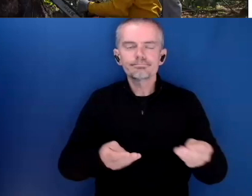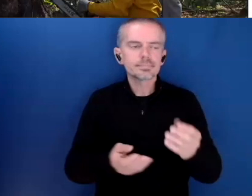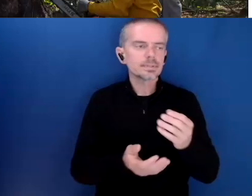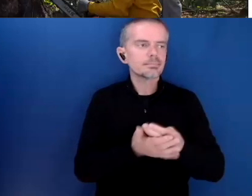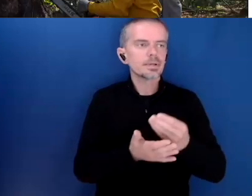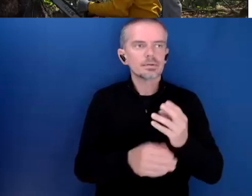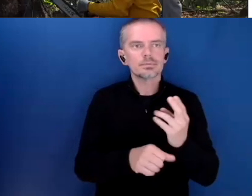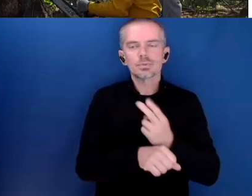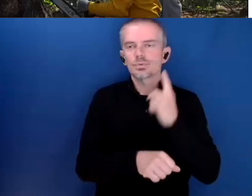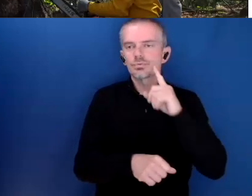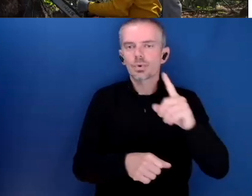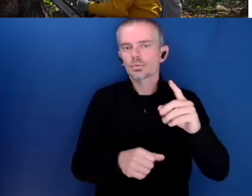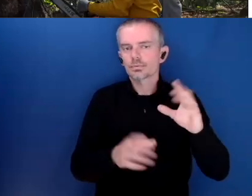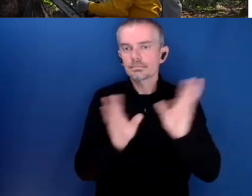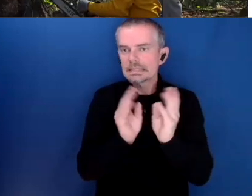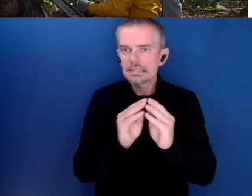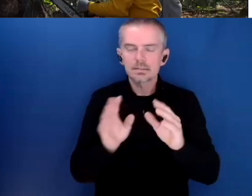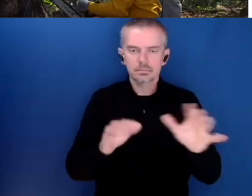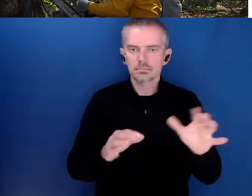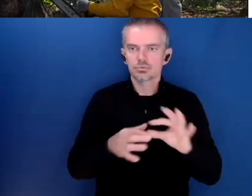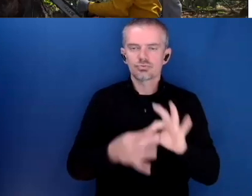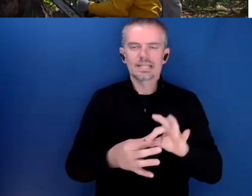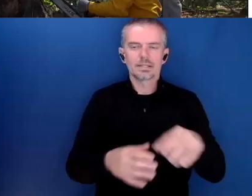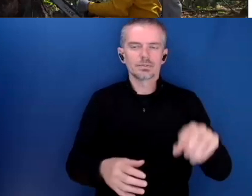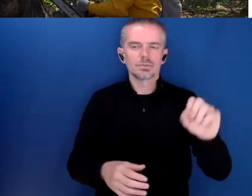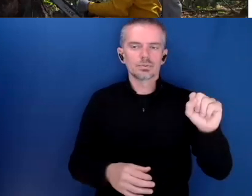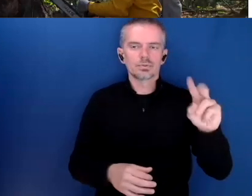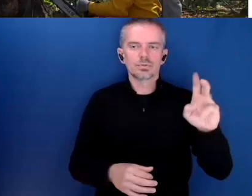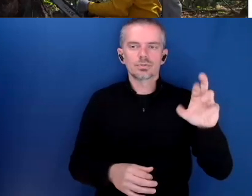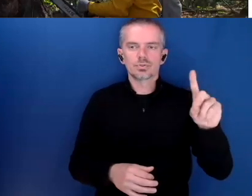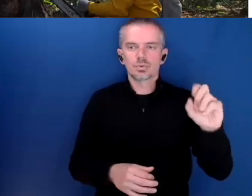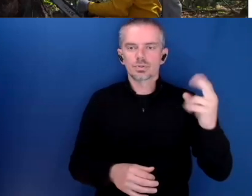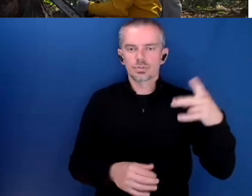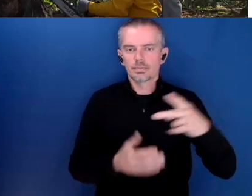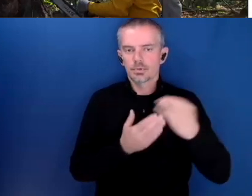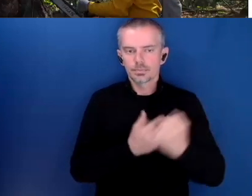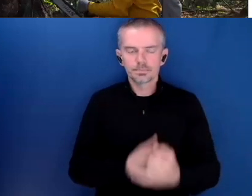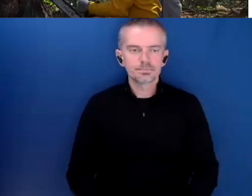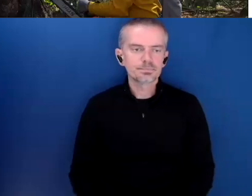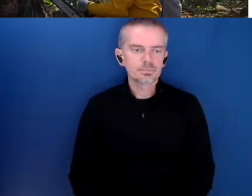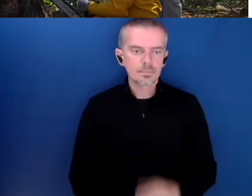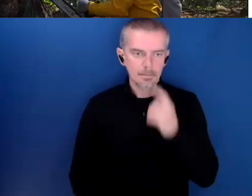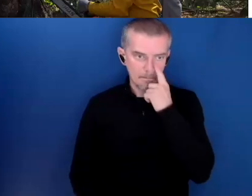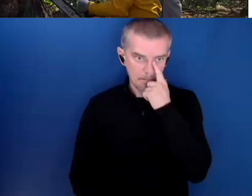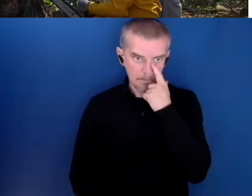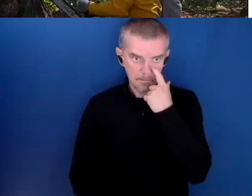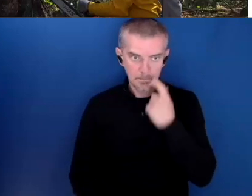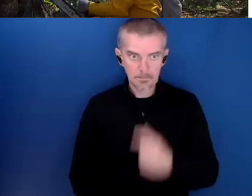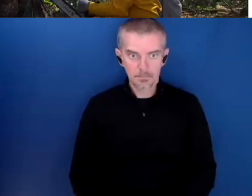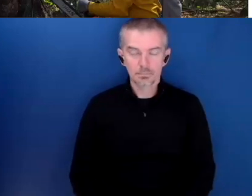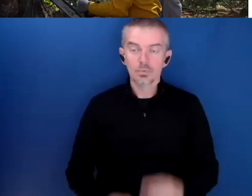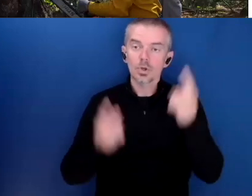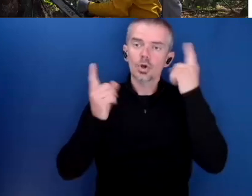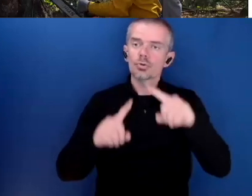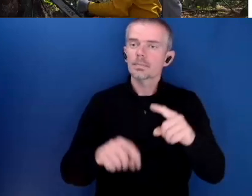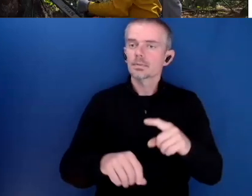that supports collaborative processes related to stewardship projects. Agreement terms on these agreements can be for up to